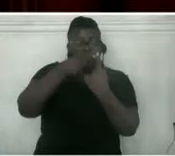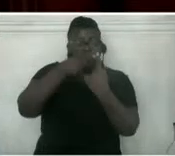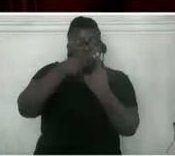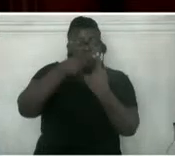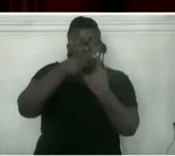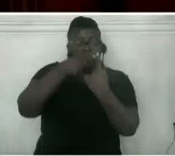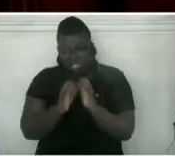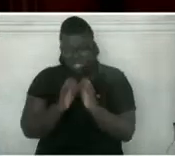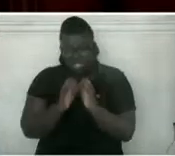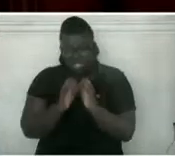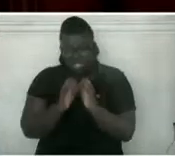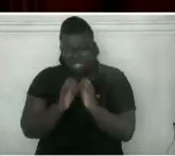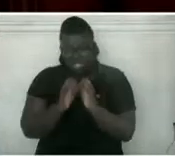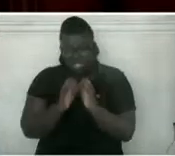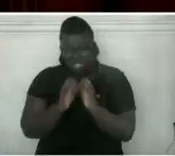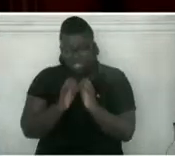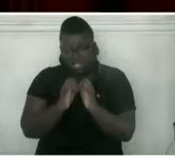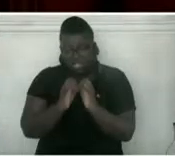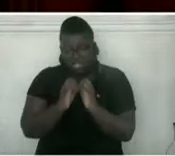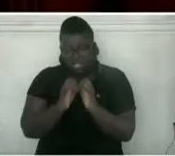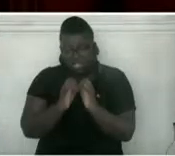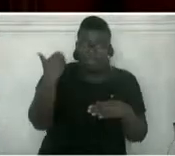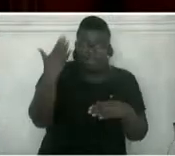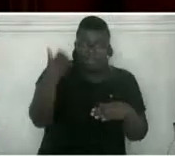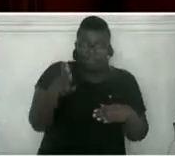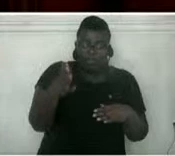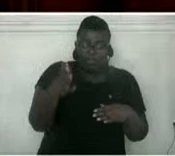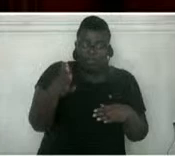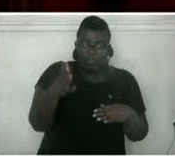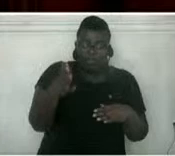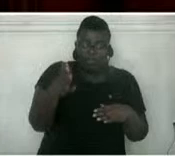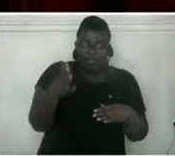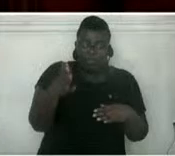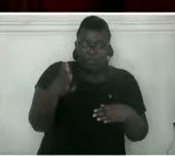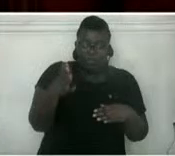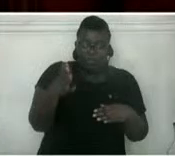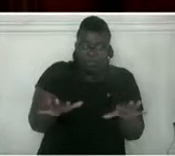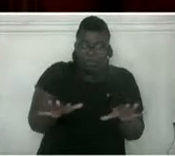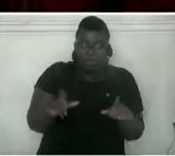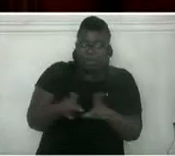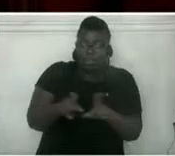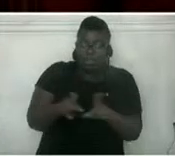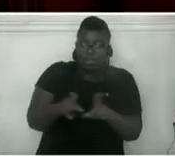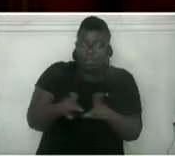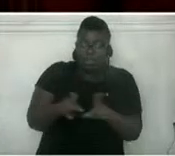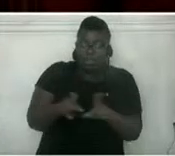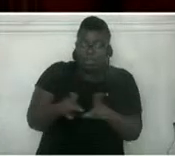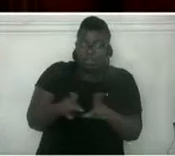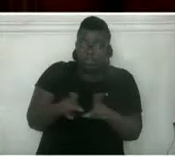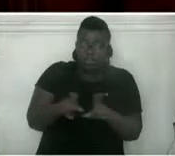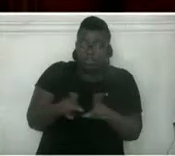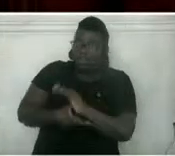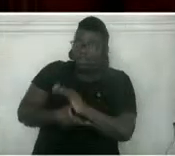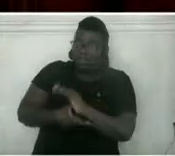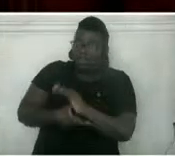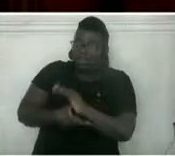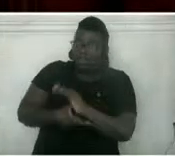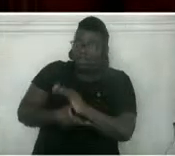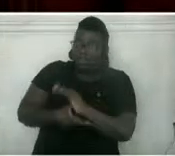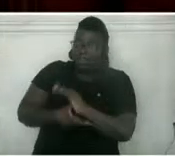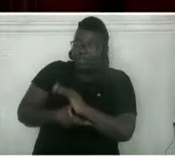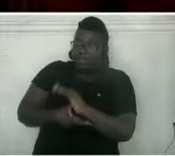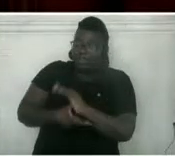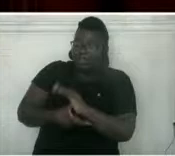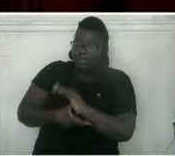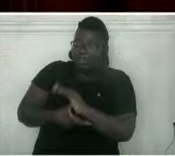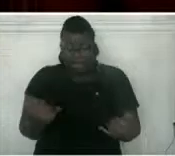construction sector post-COVID-19. The conceptual plans and designs have been finalized, and the department is